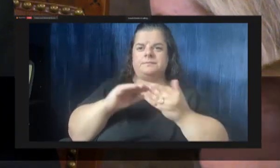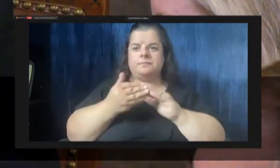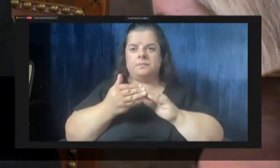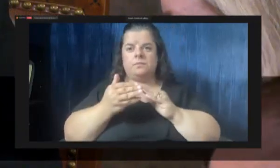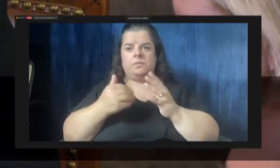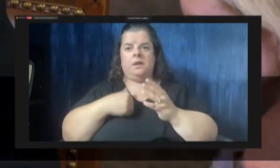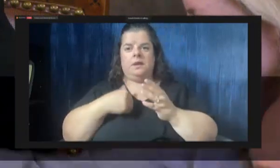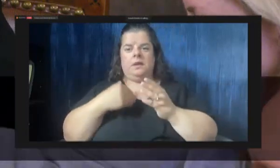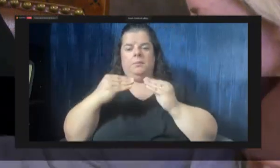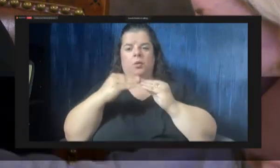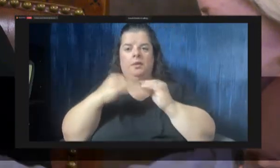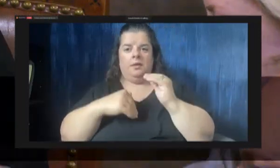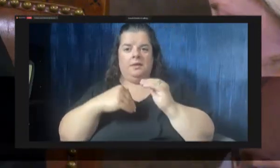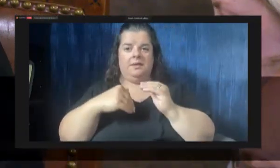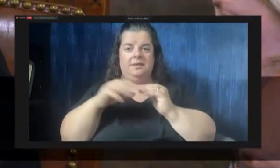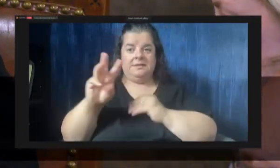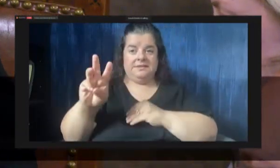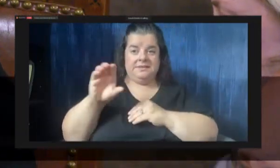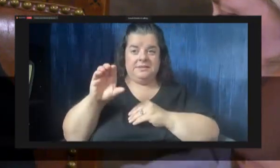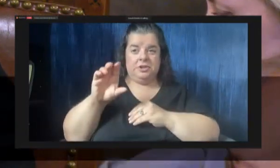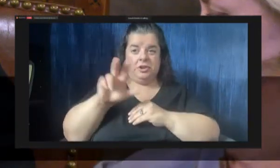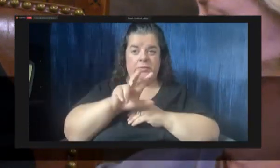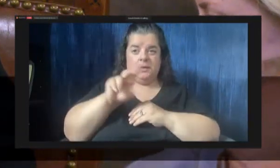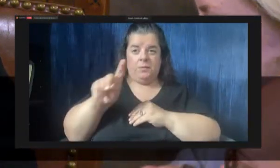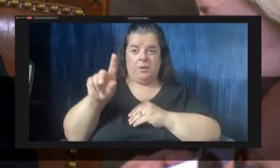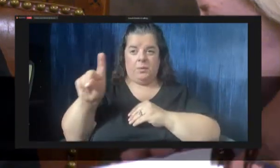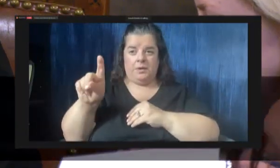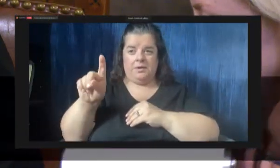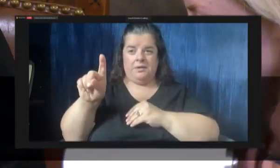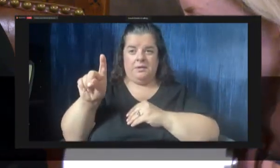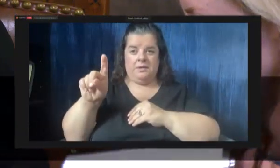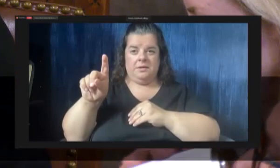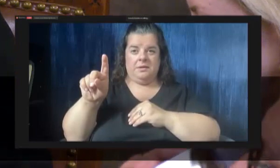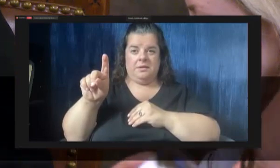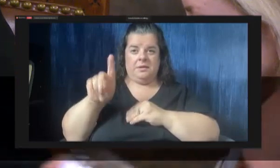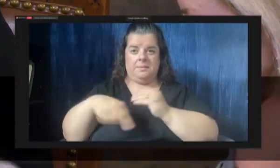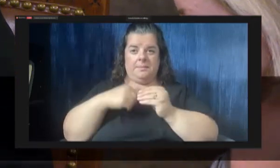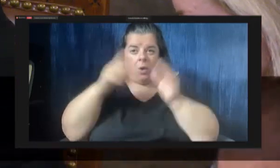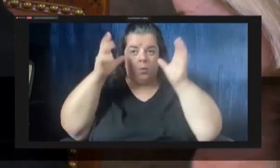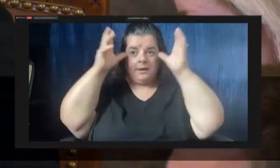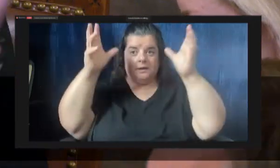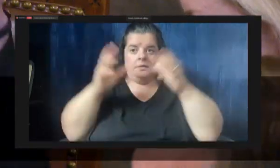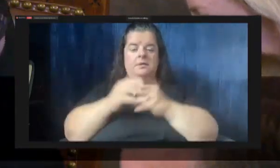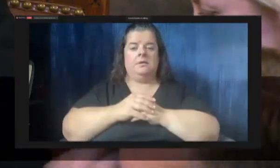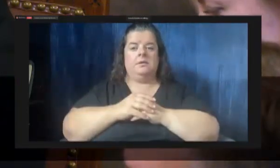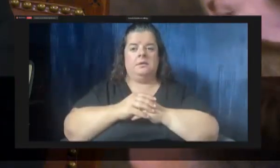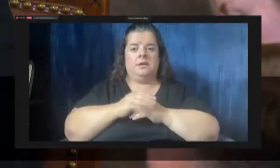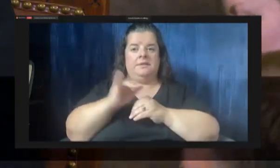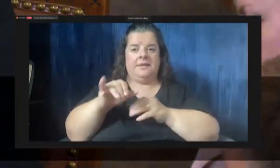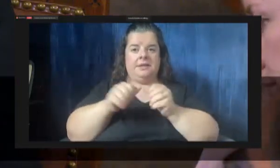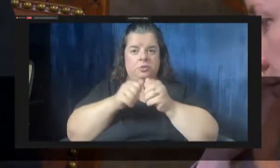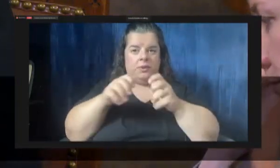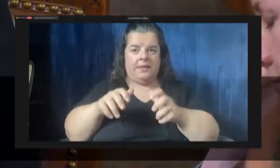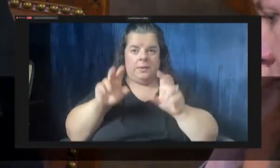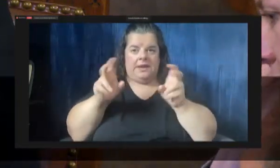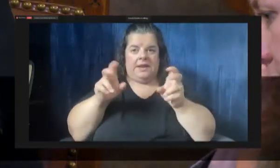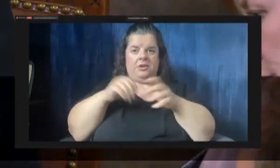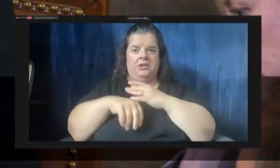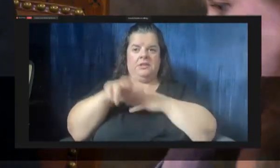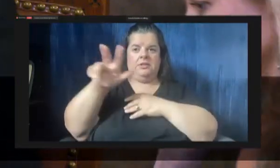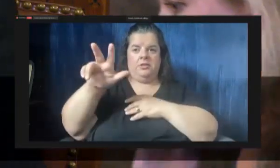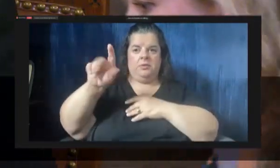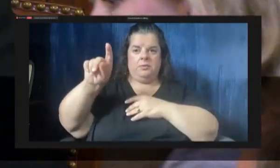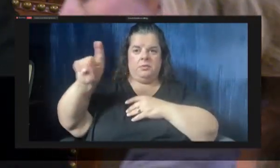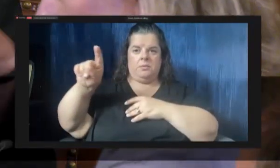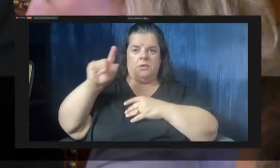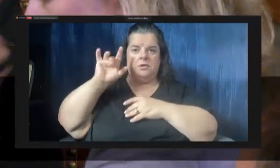than 600 311s regarding deer, and that is without even a category in the 311 dropdown for